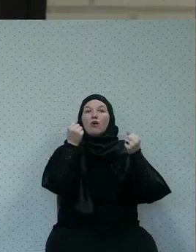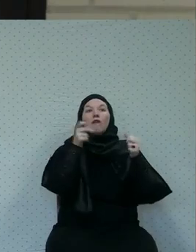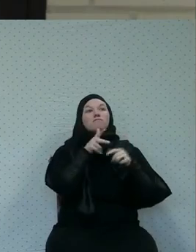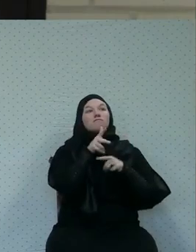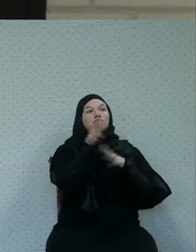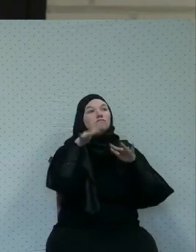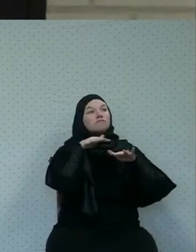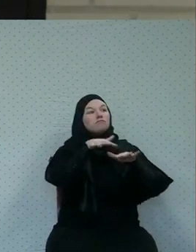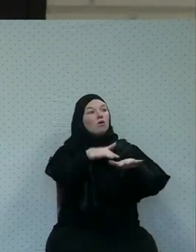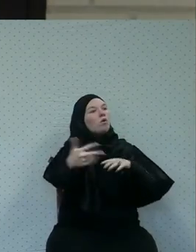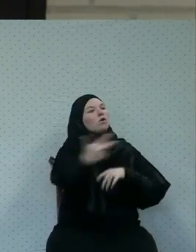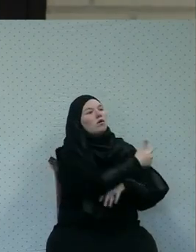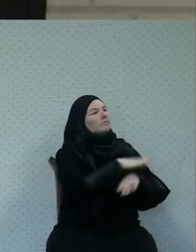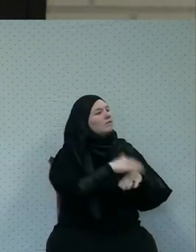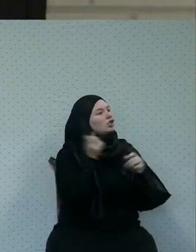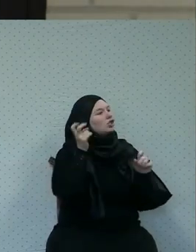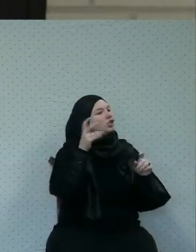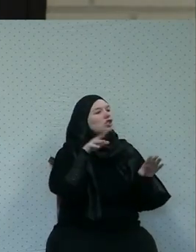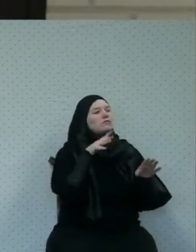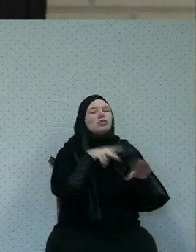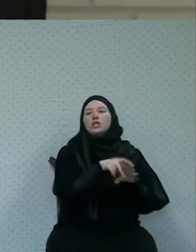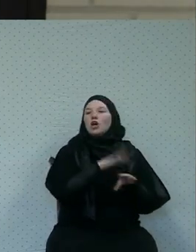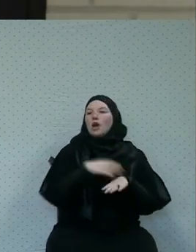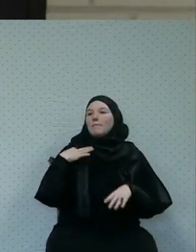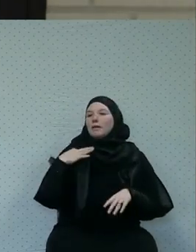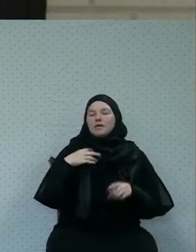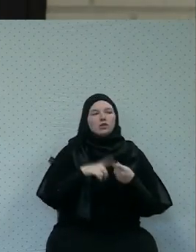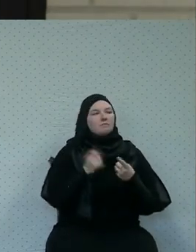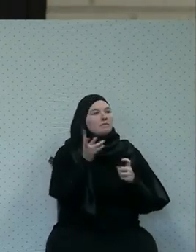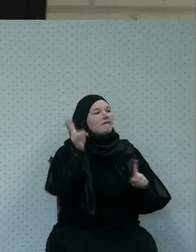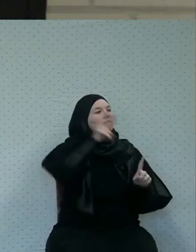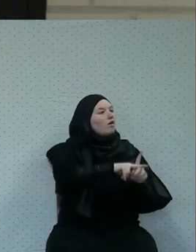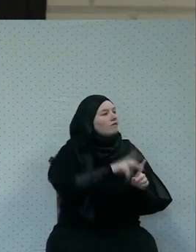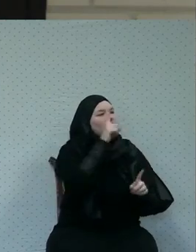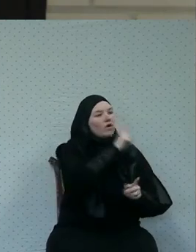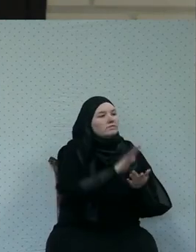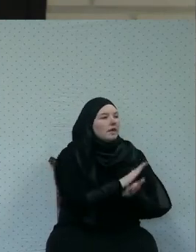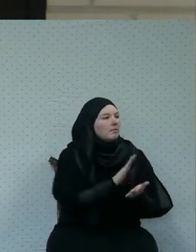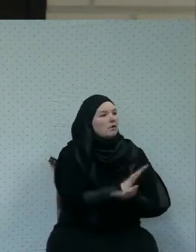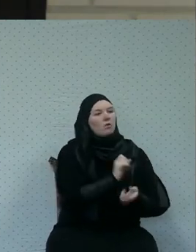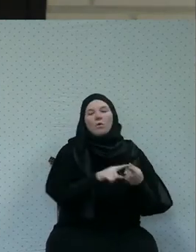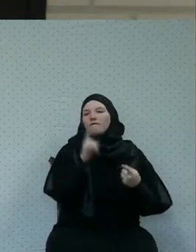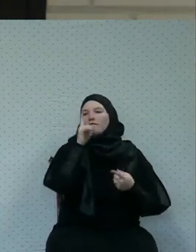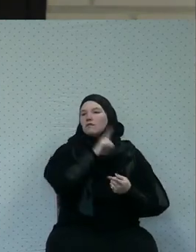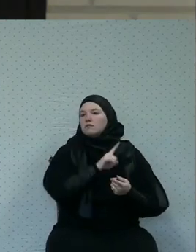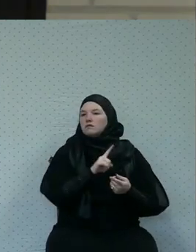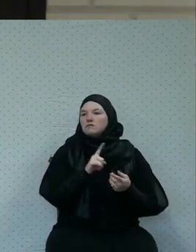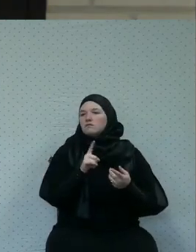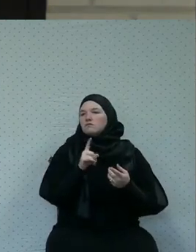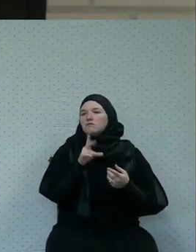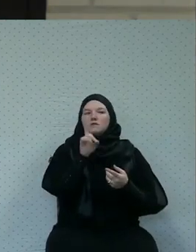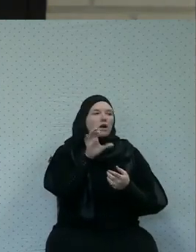by cheating on applications when you are a Muslim, by filing false papers and false documents, you